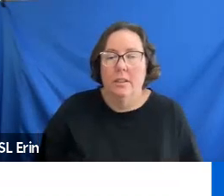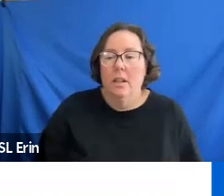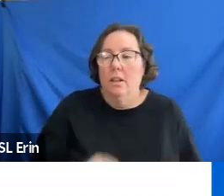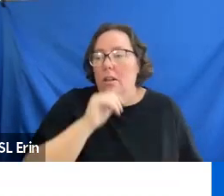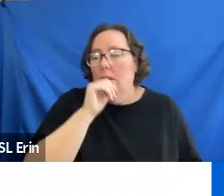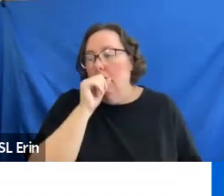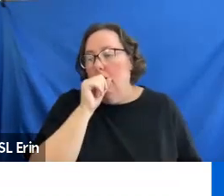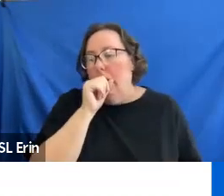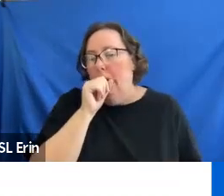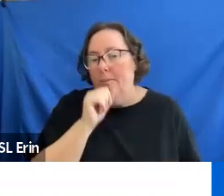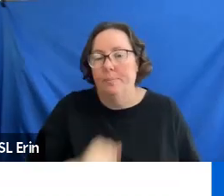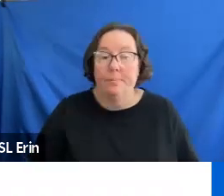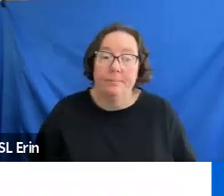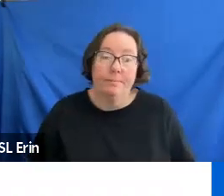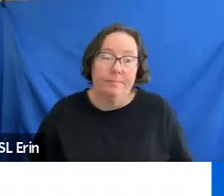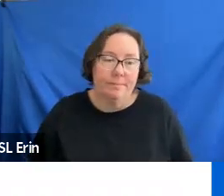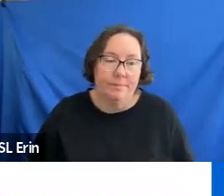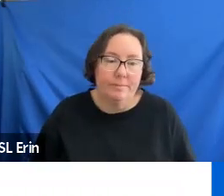Thanks.